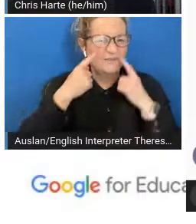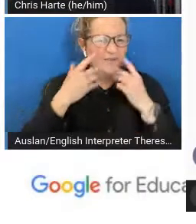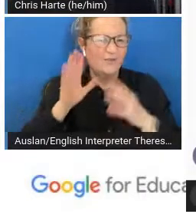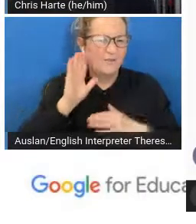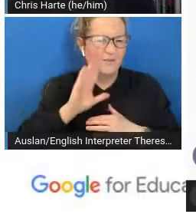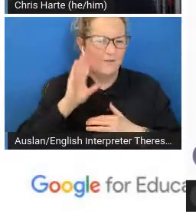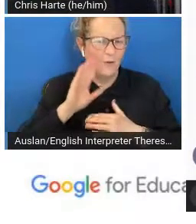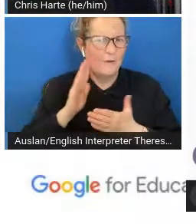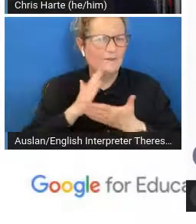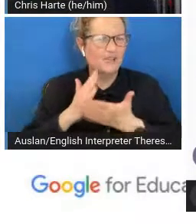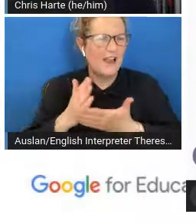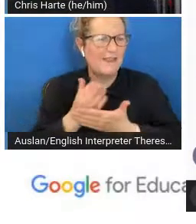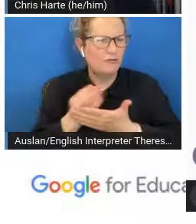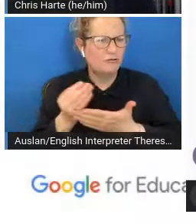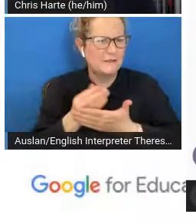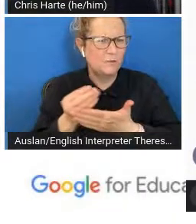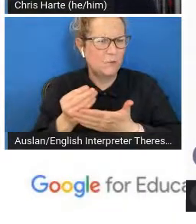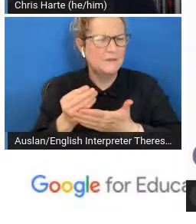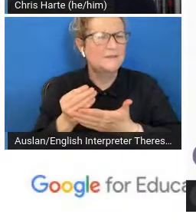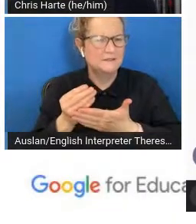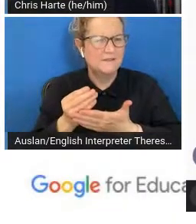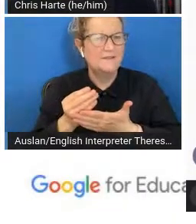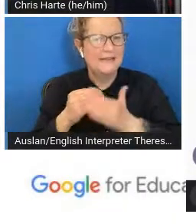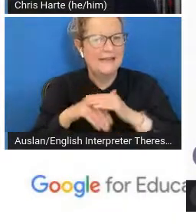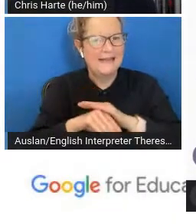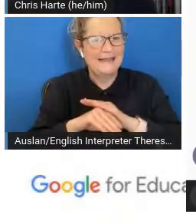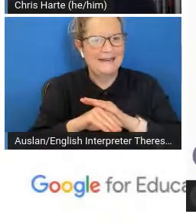resource, Thinking Canvas,